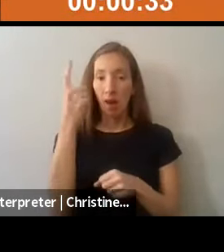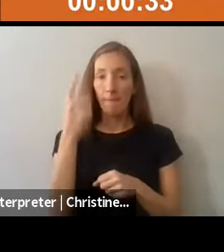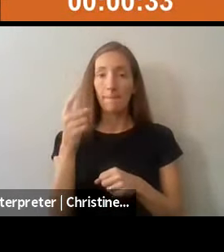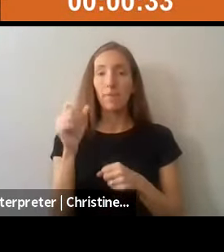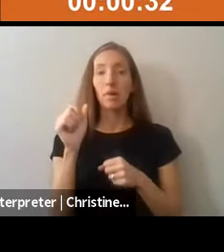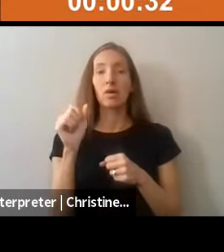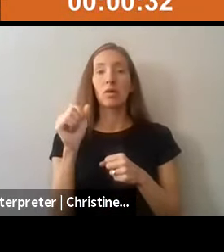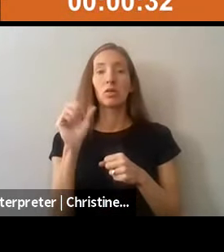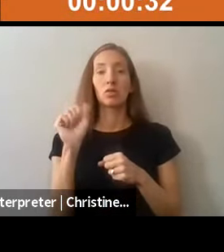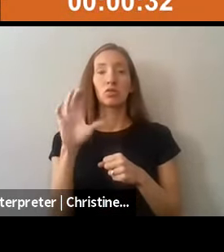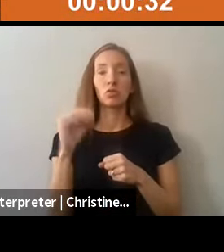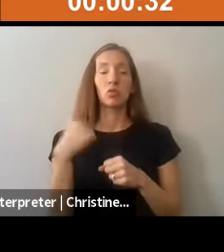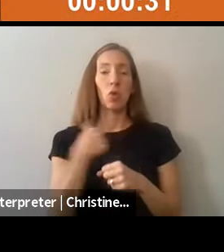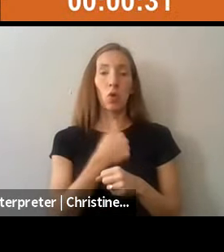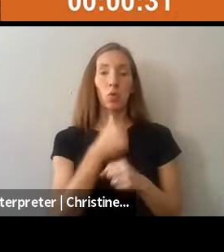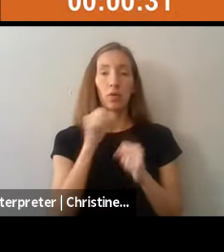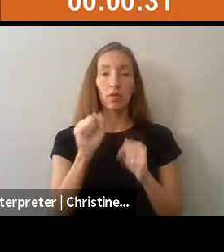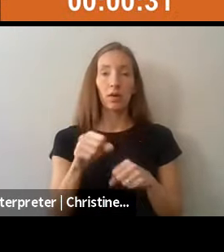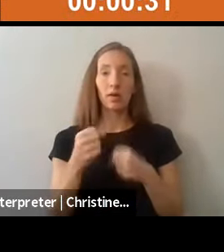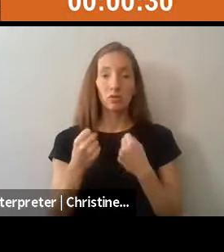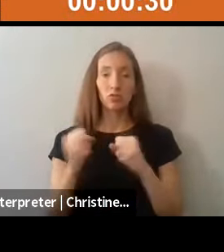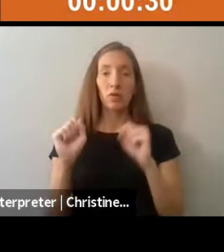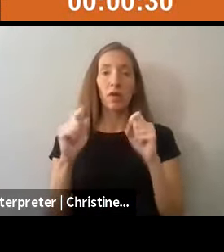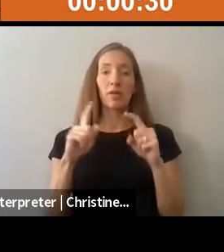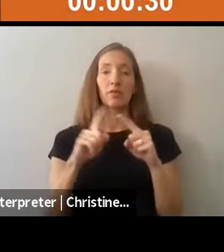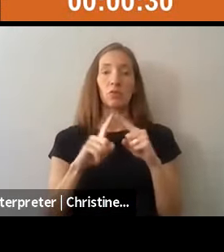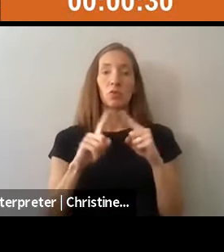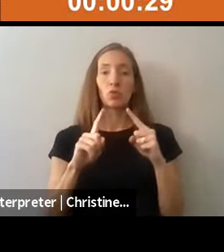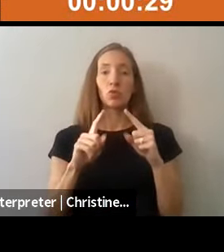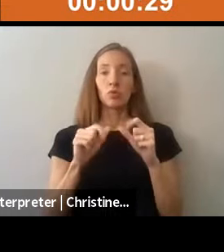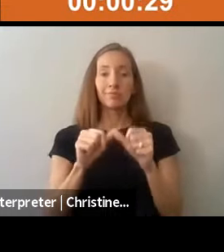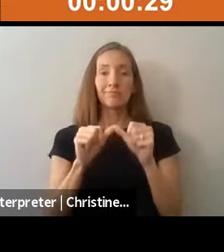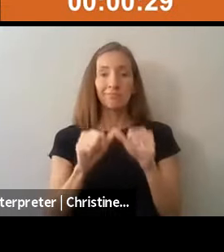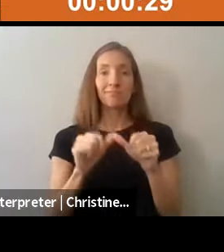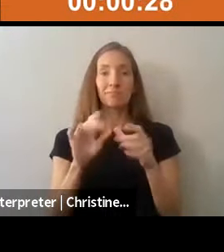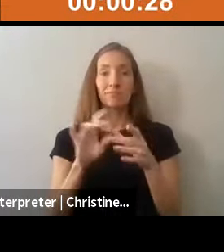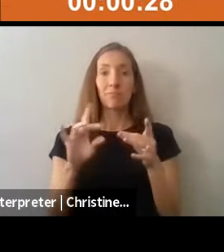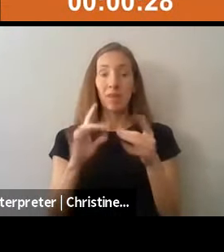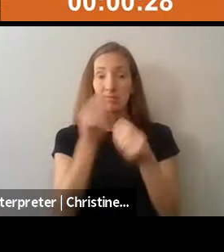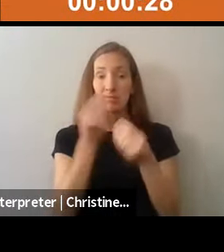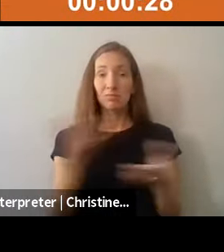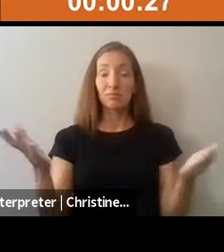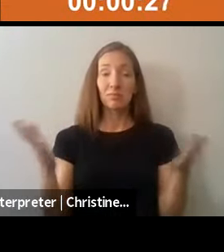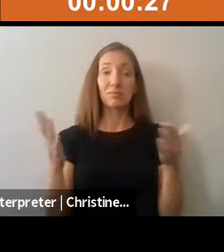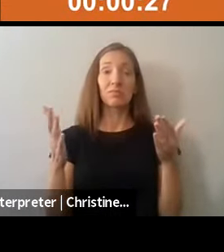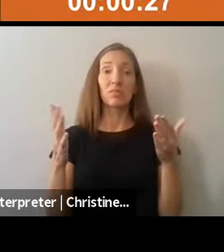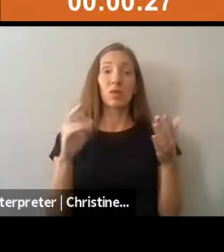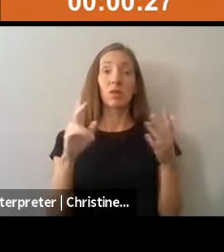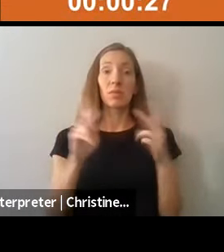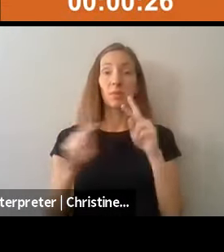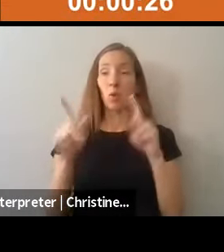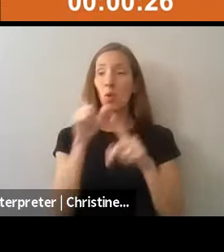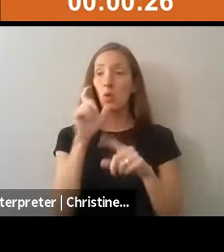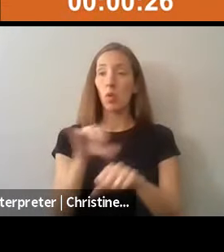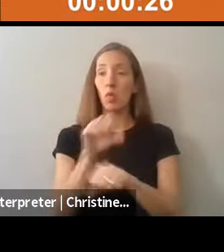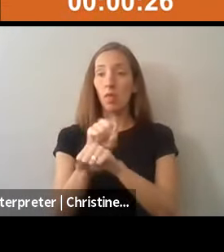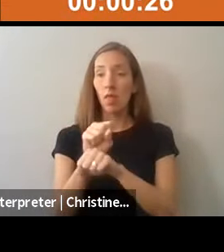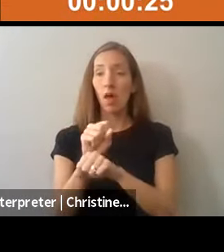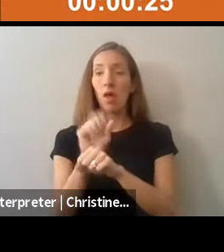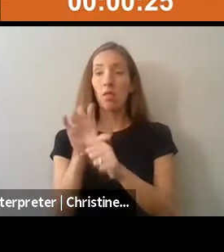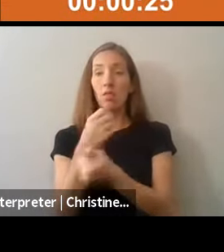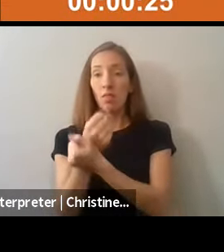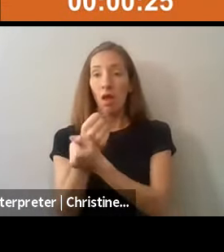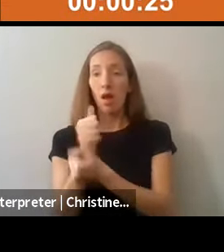solidarity messages on balconies, on white sheets, to women locked behind the doors, and spreading the safe line, our